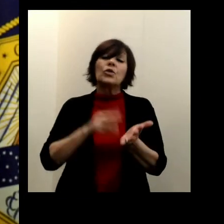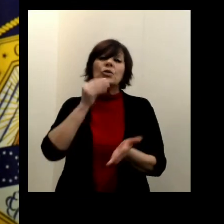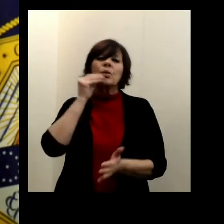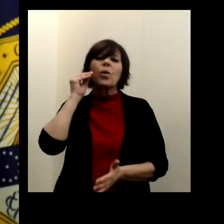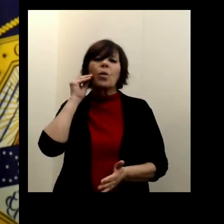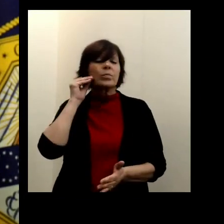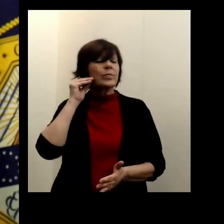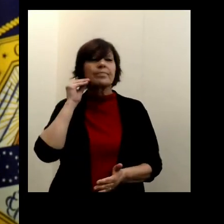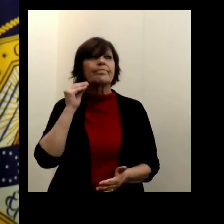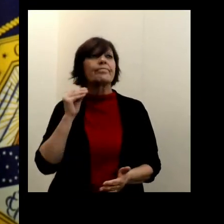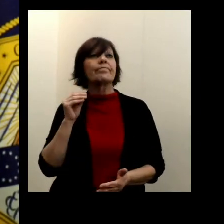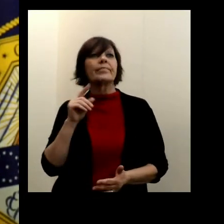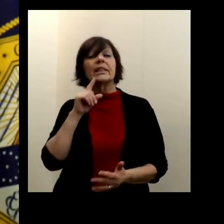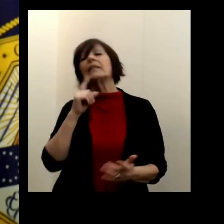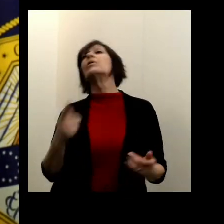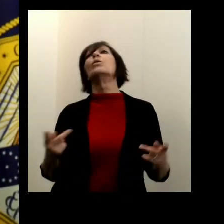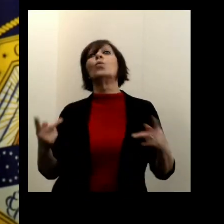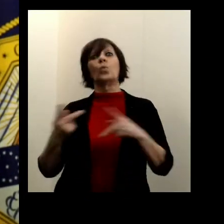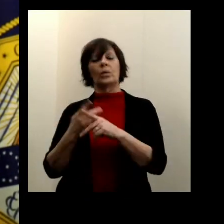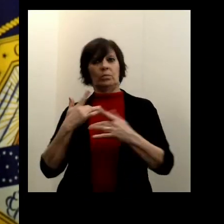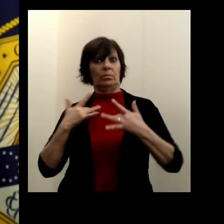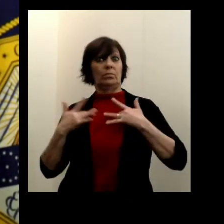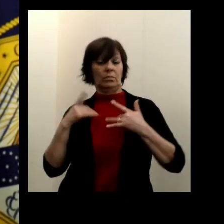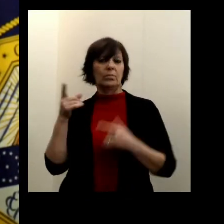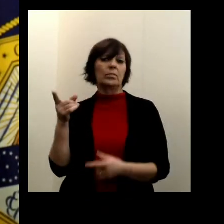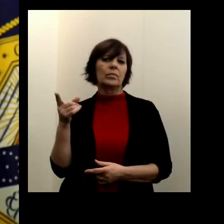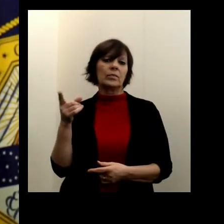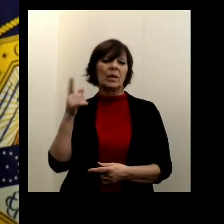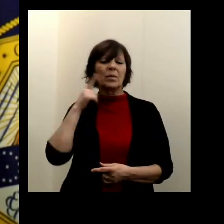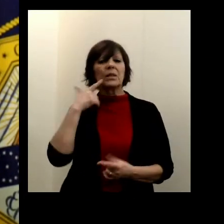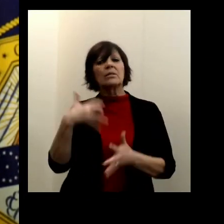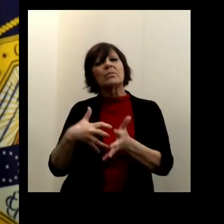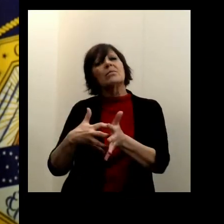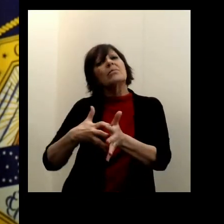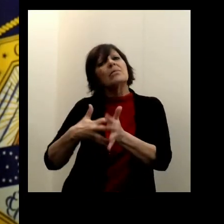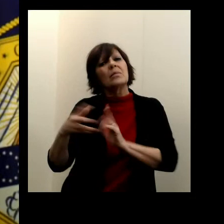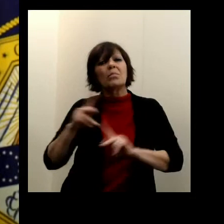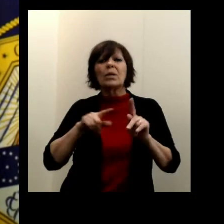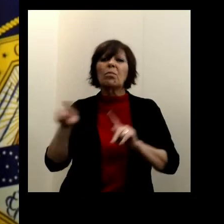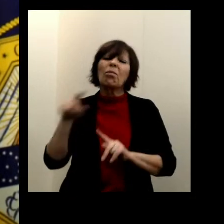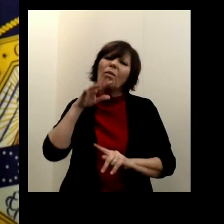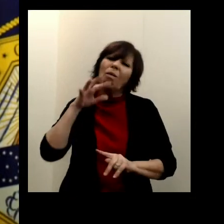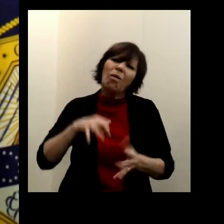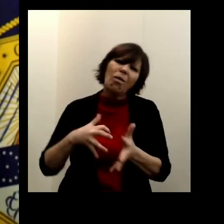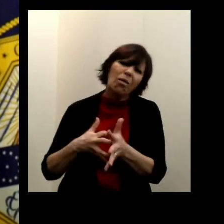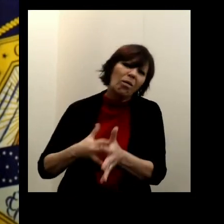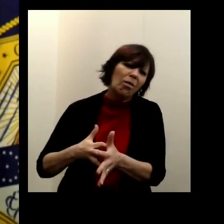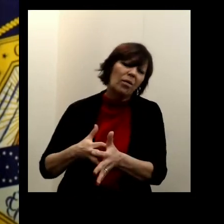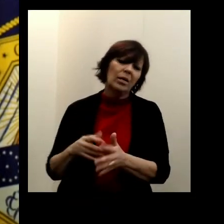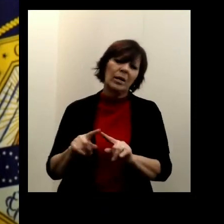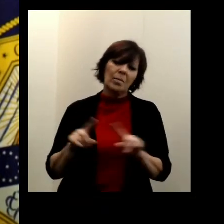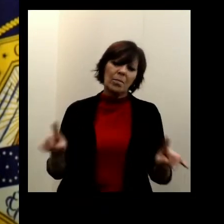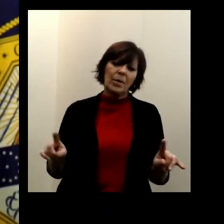whole nother level that is very concerning because of the frailty of the individuals there.